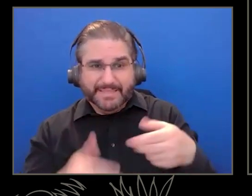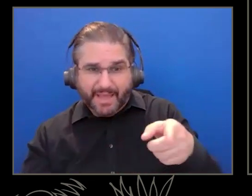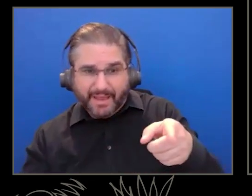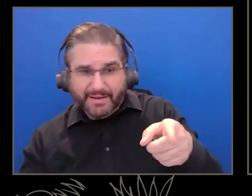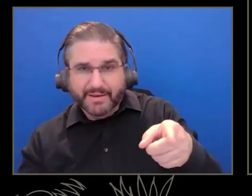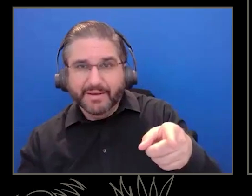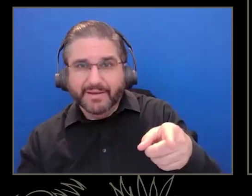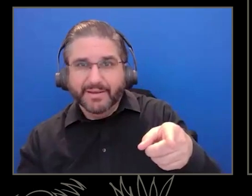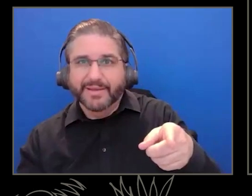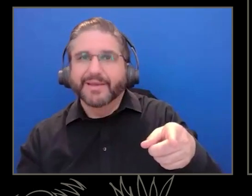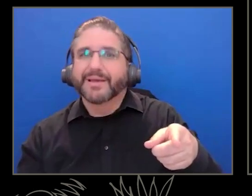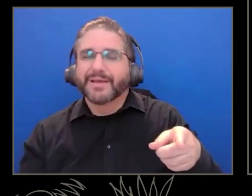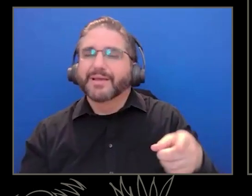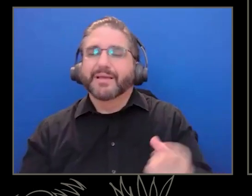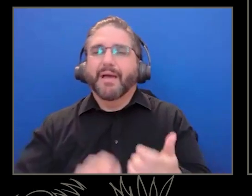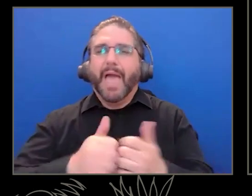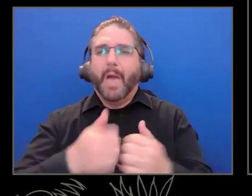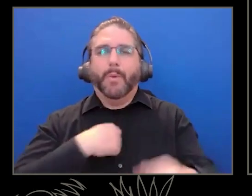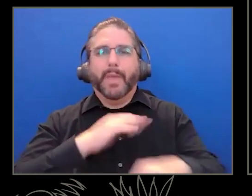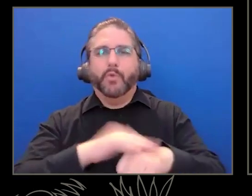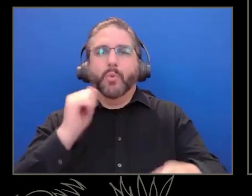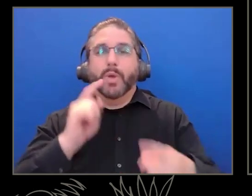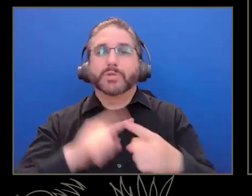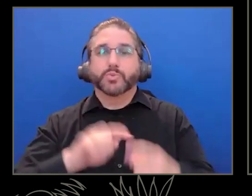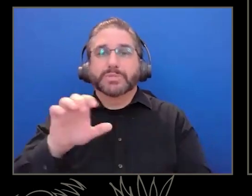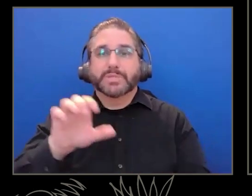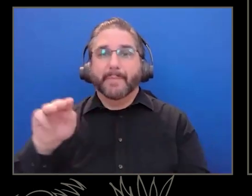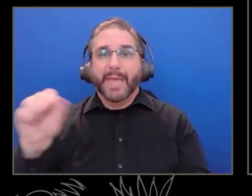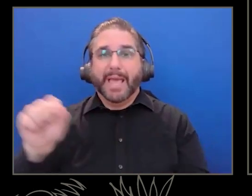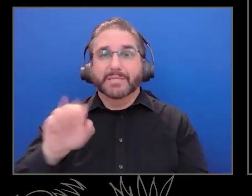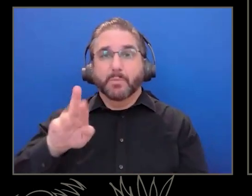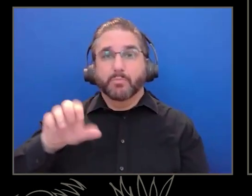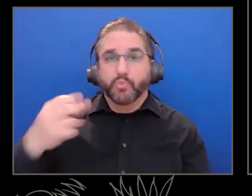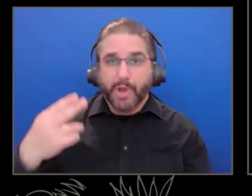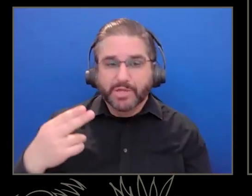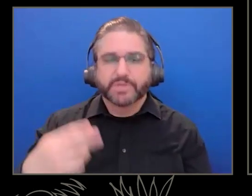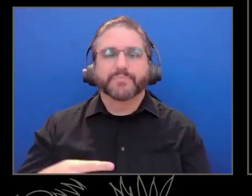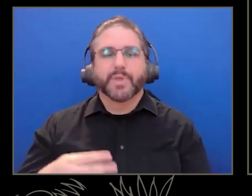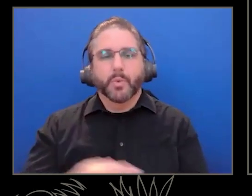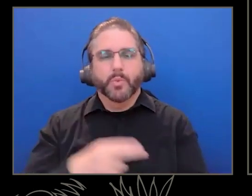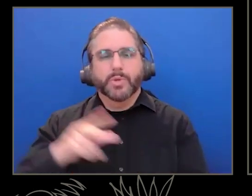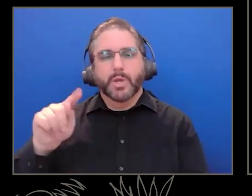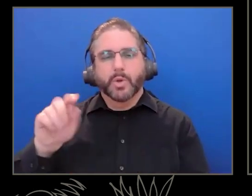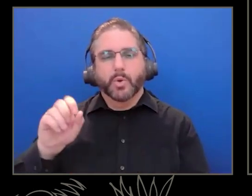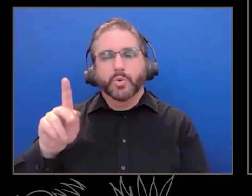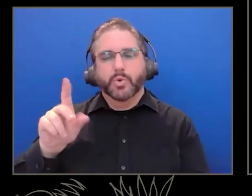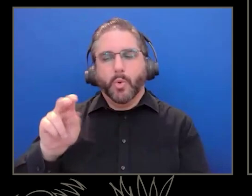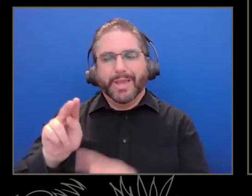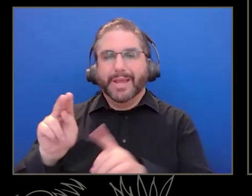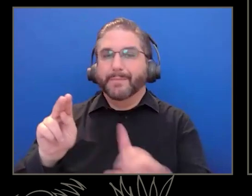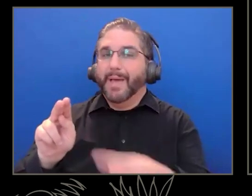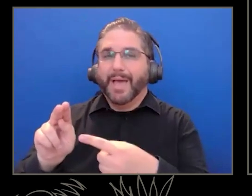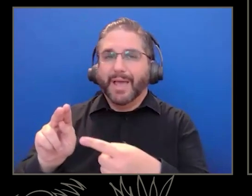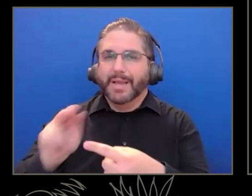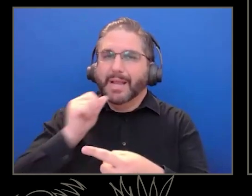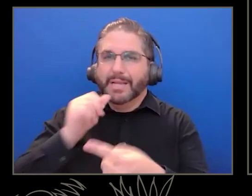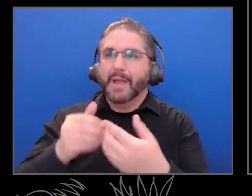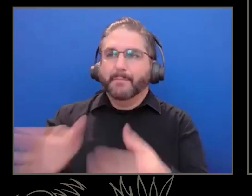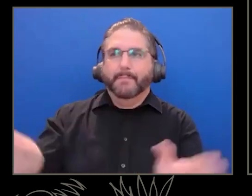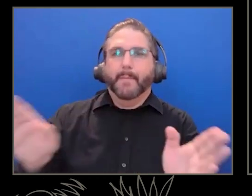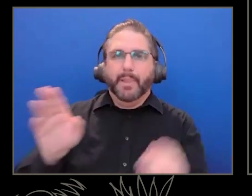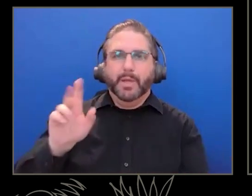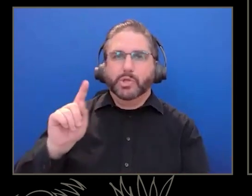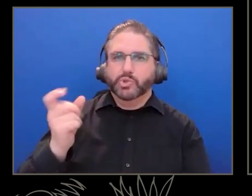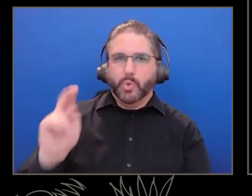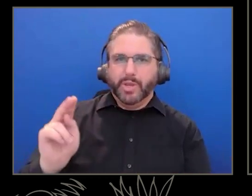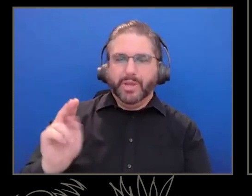we make a request to the CMS branches? We kind of need a token, but we don't want to make the token public. Maybe our system, our